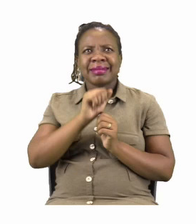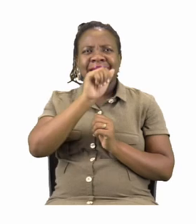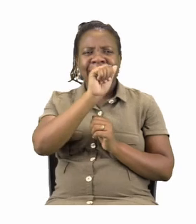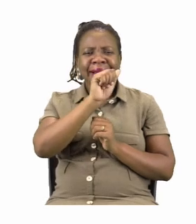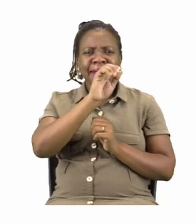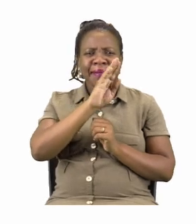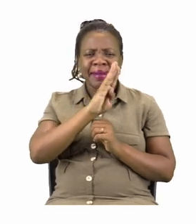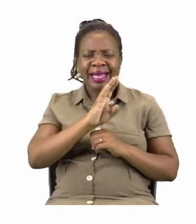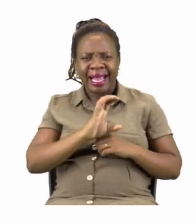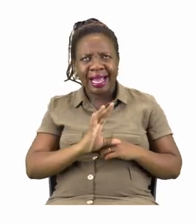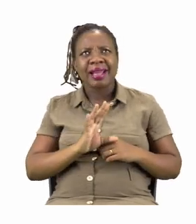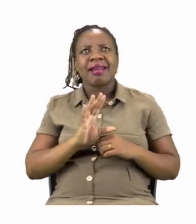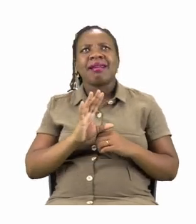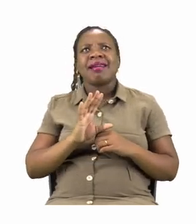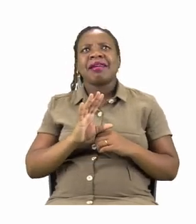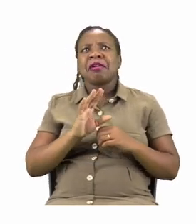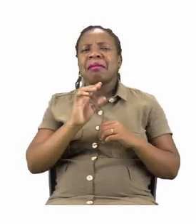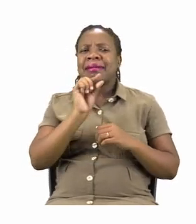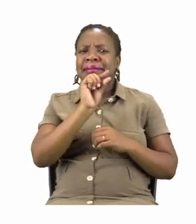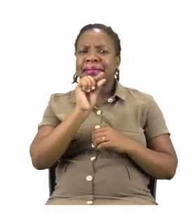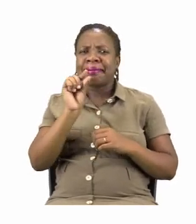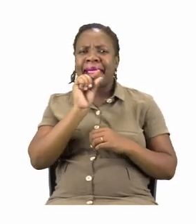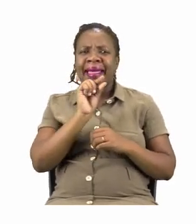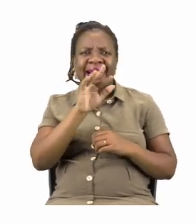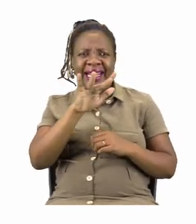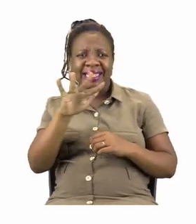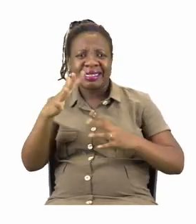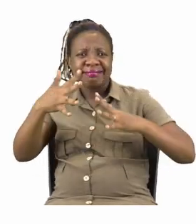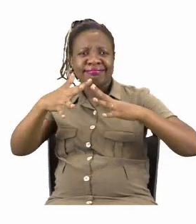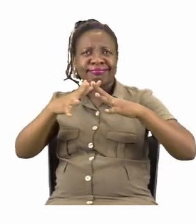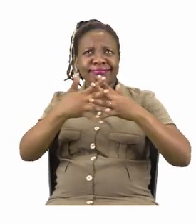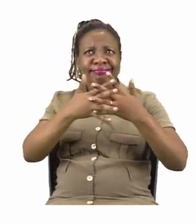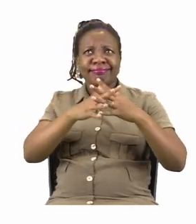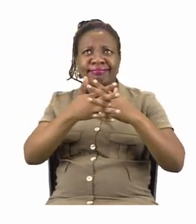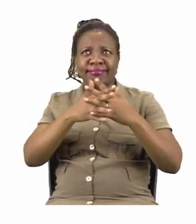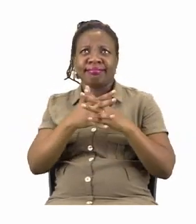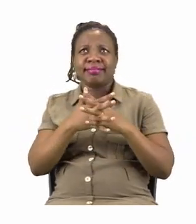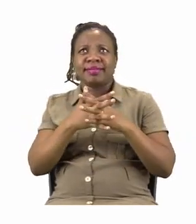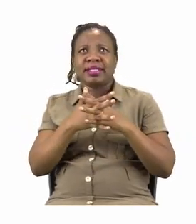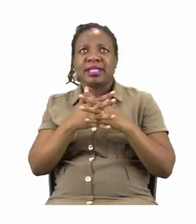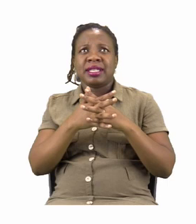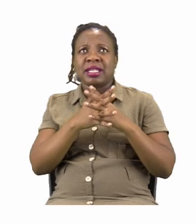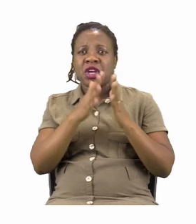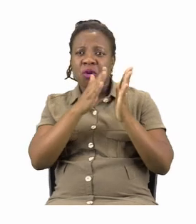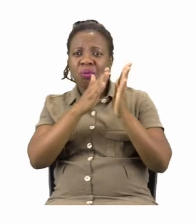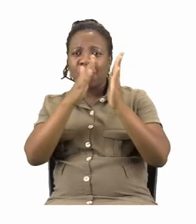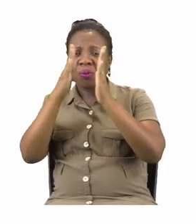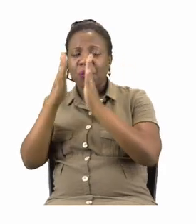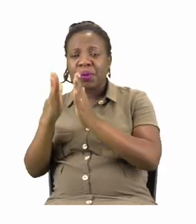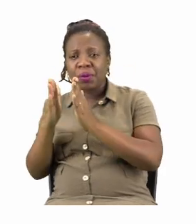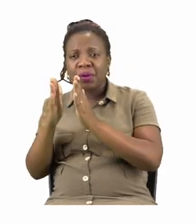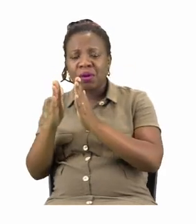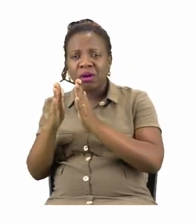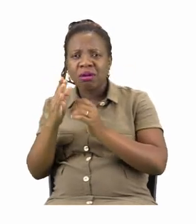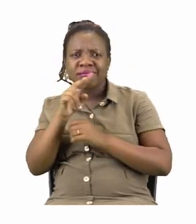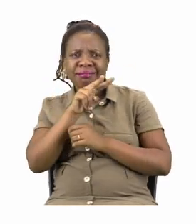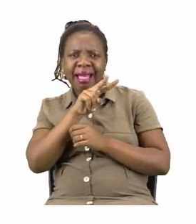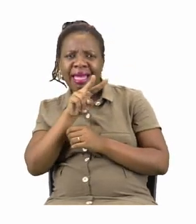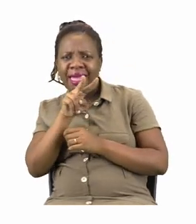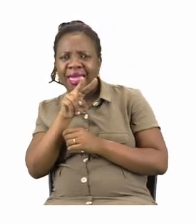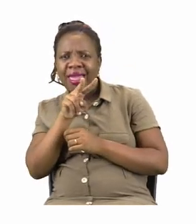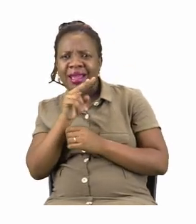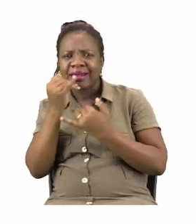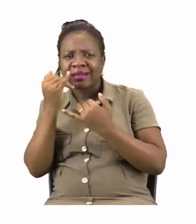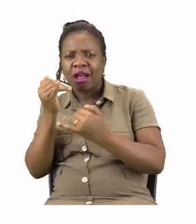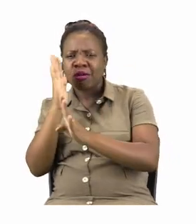scrambled. Now you have to take all these letters and you have to rearrange them in